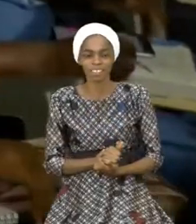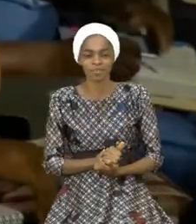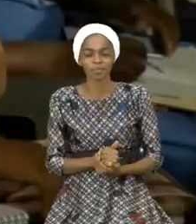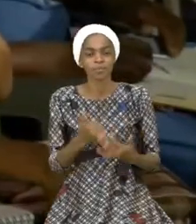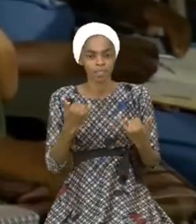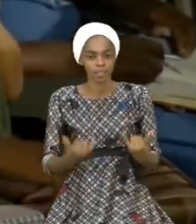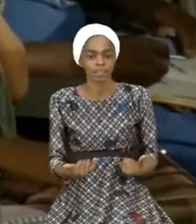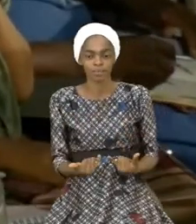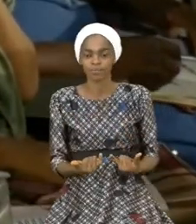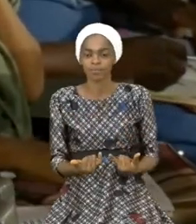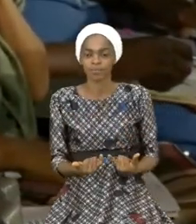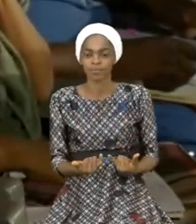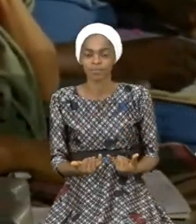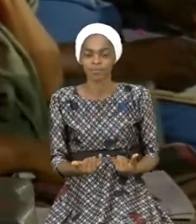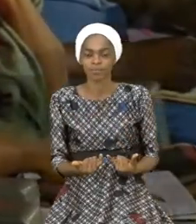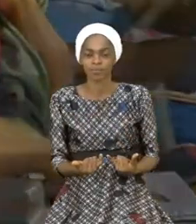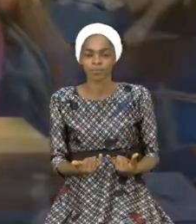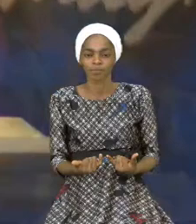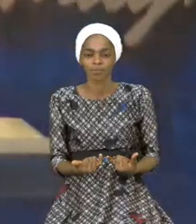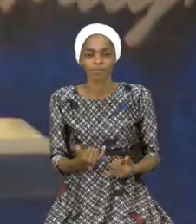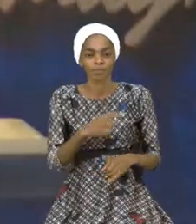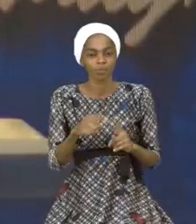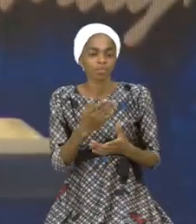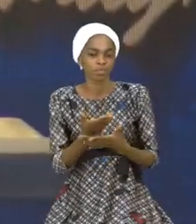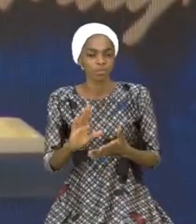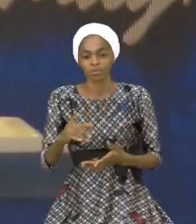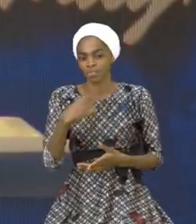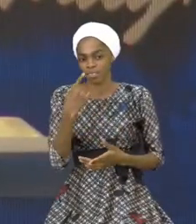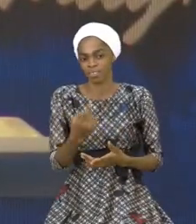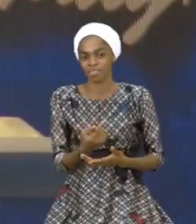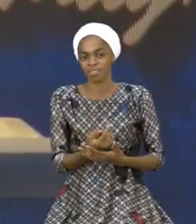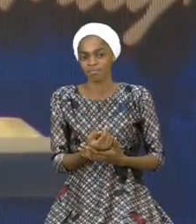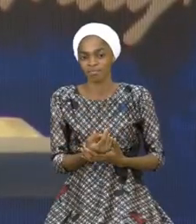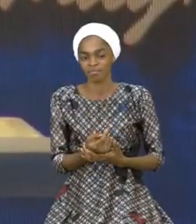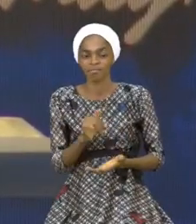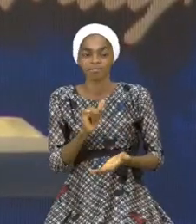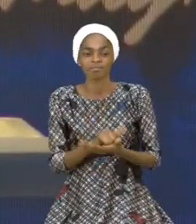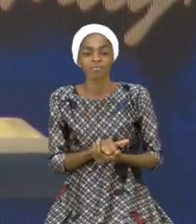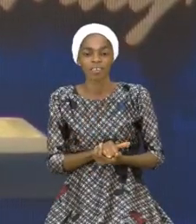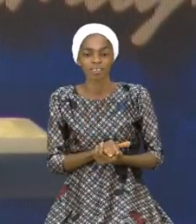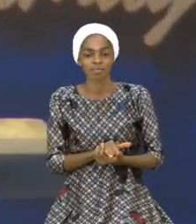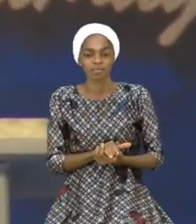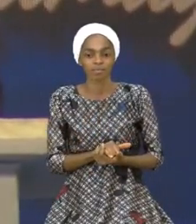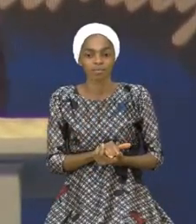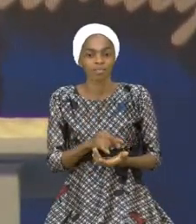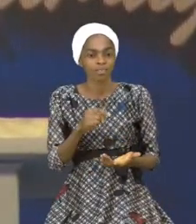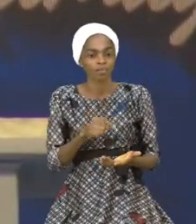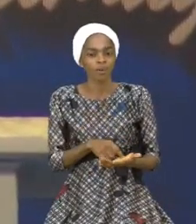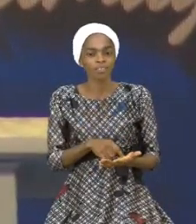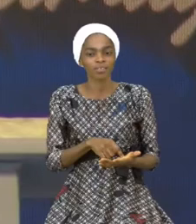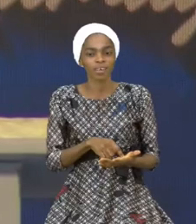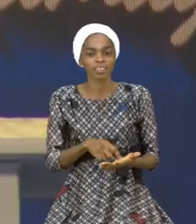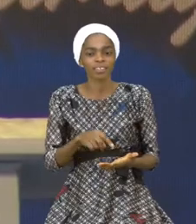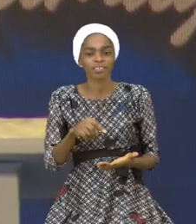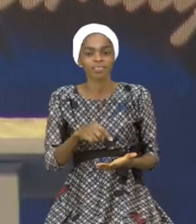Now, when somebody says that this restaurant is very